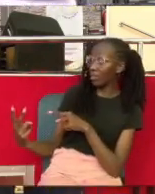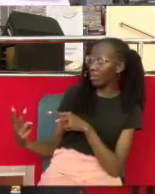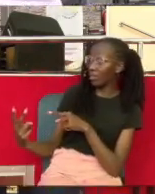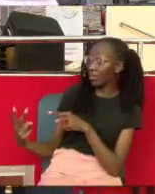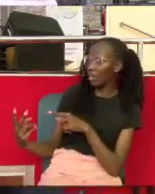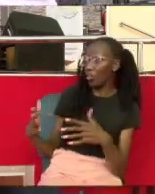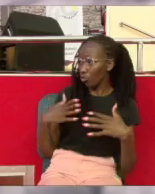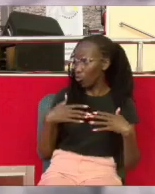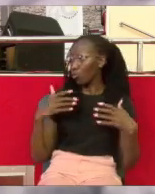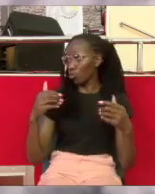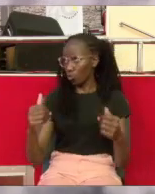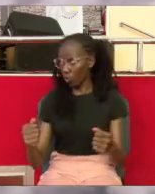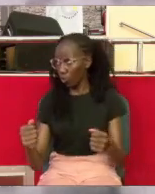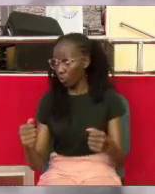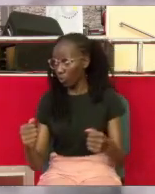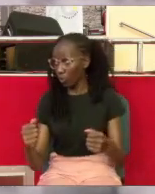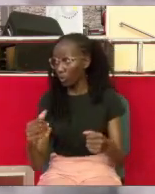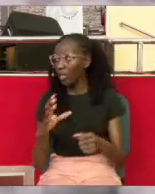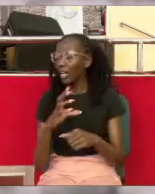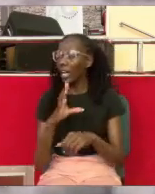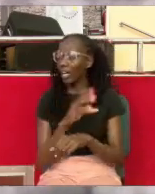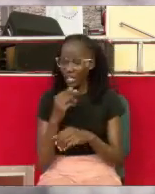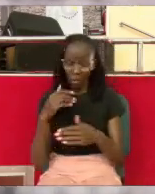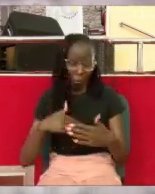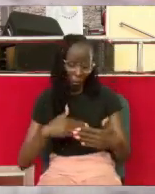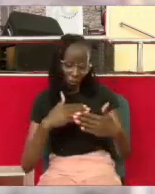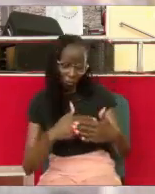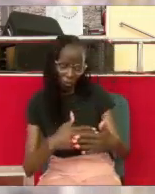That before the midwives got to them,